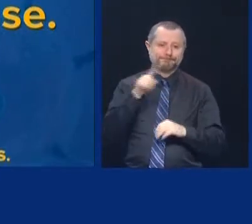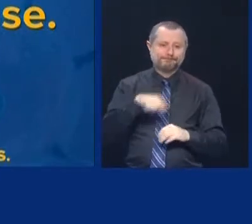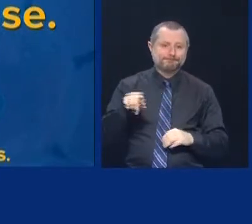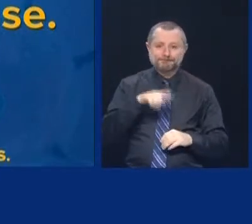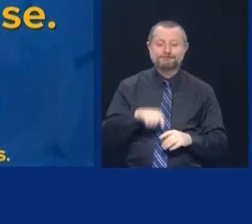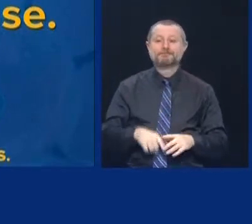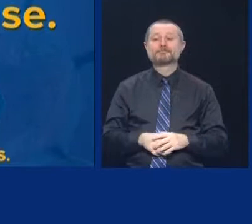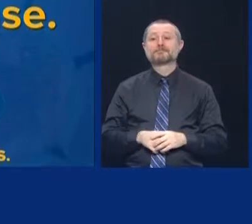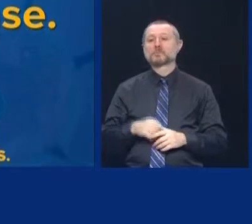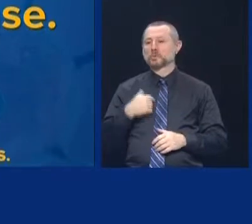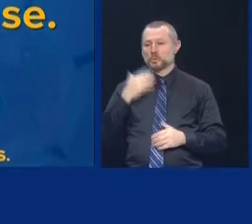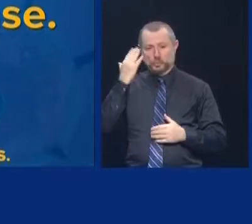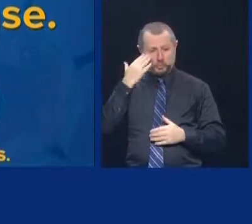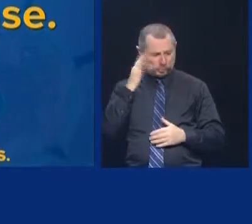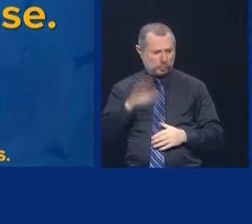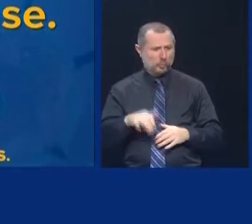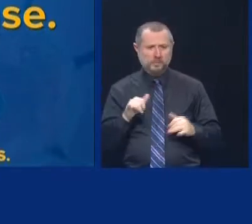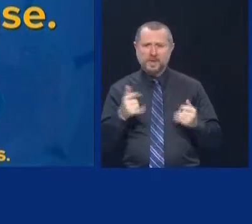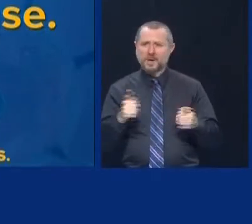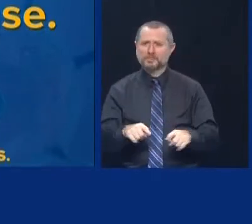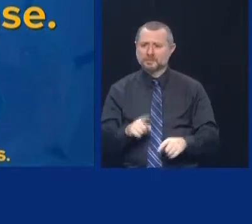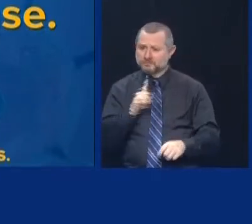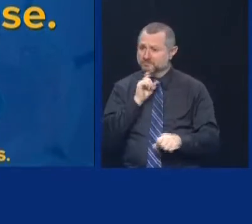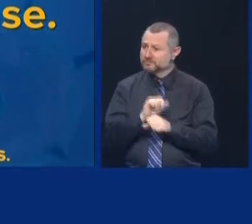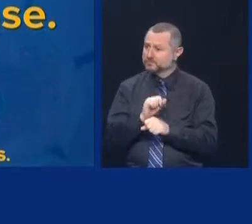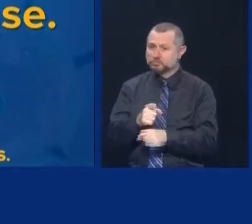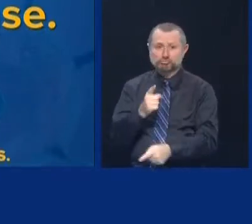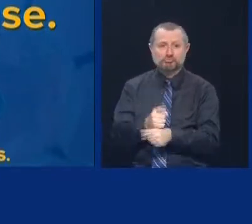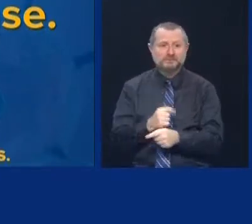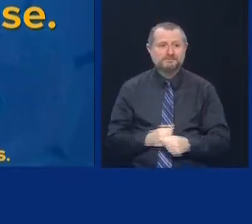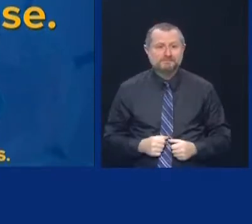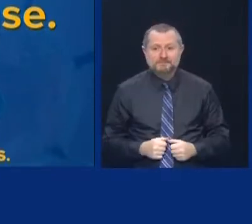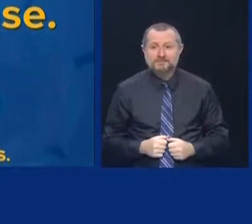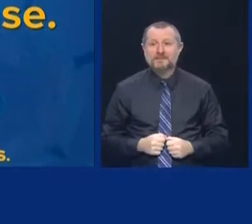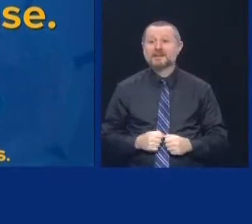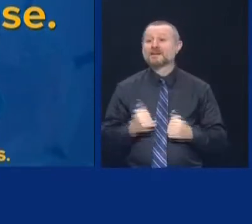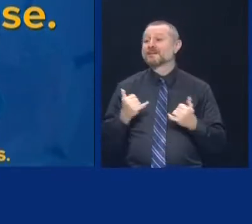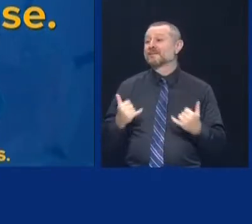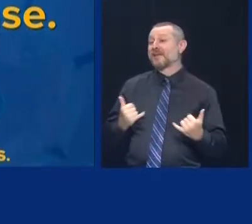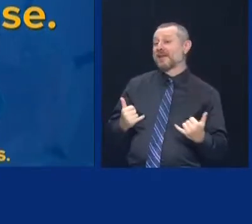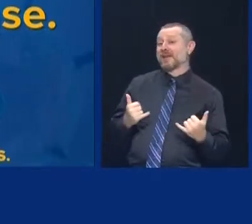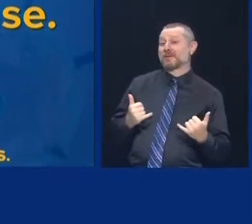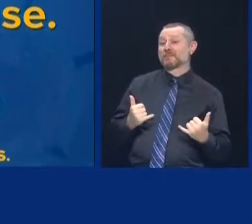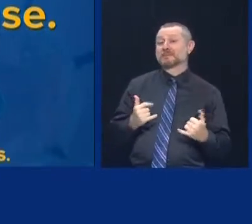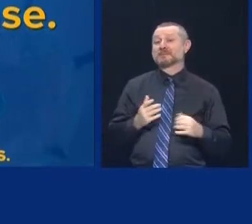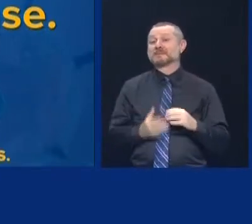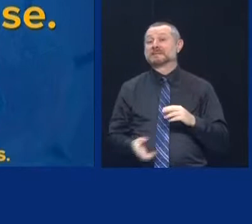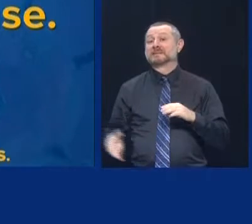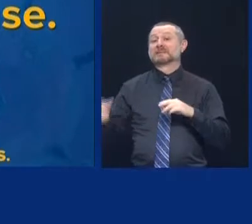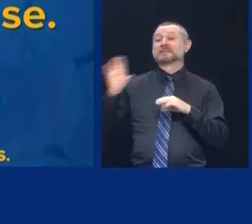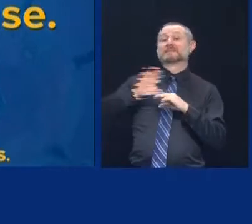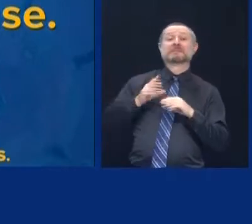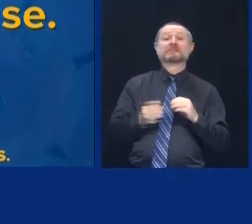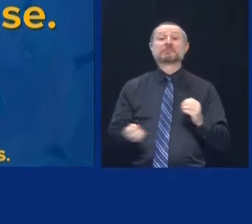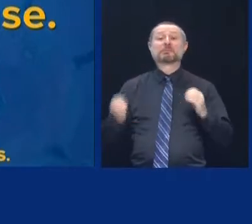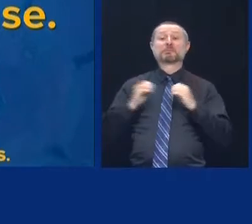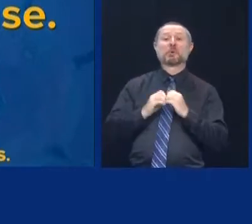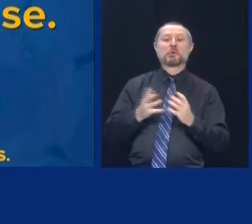it. We knew it. We now have an added problem that we run into Thanksgiving.